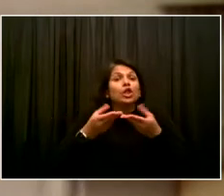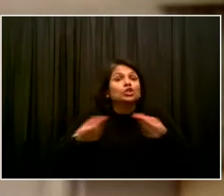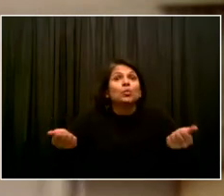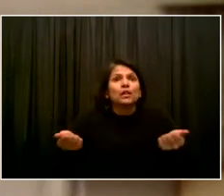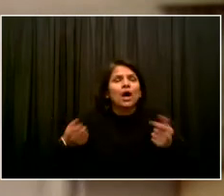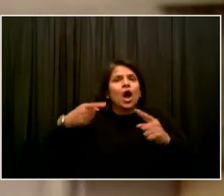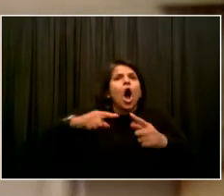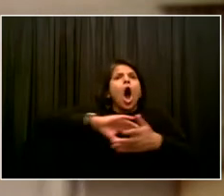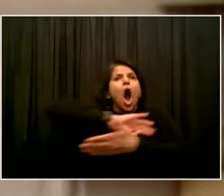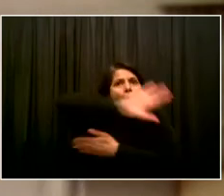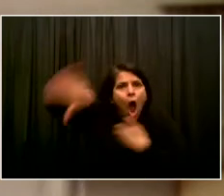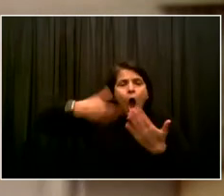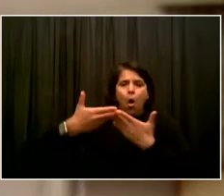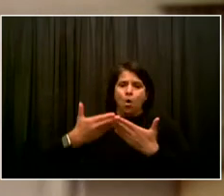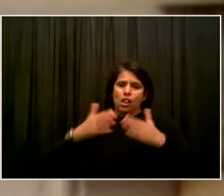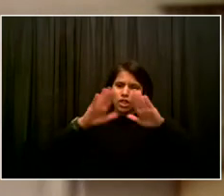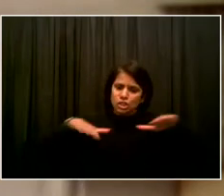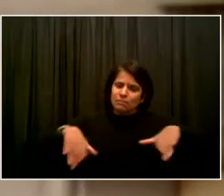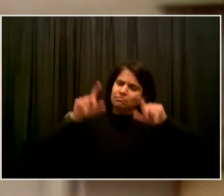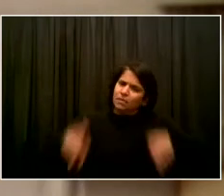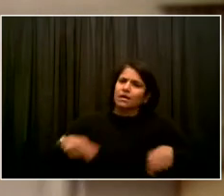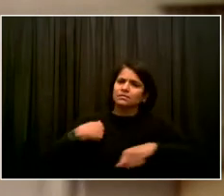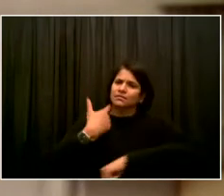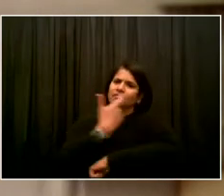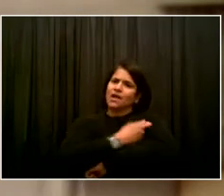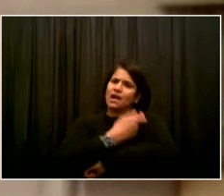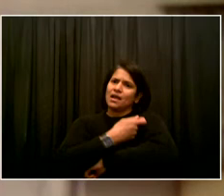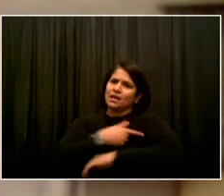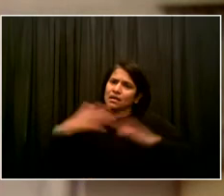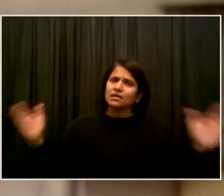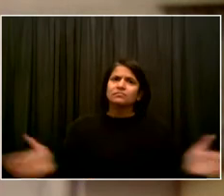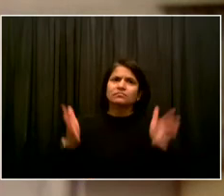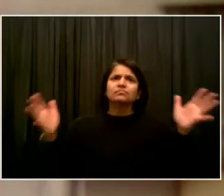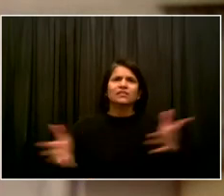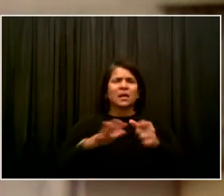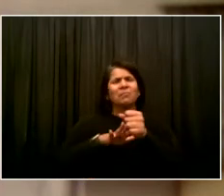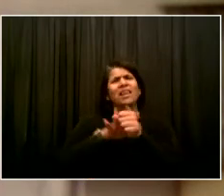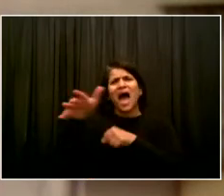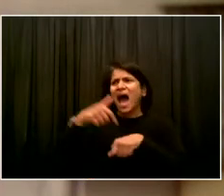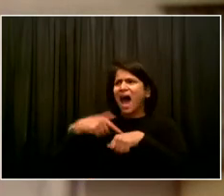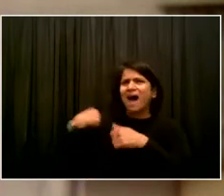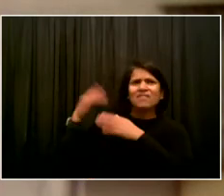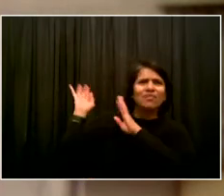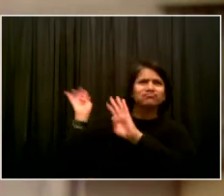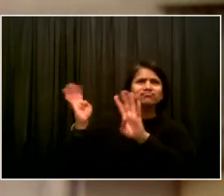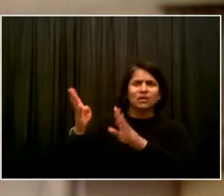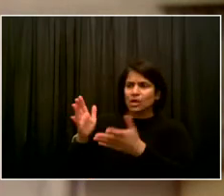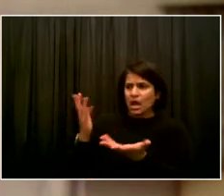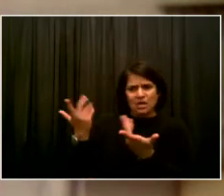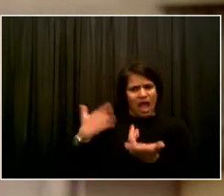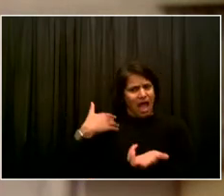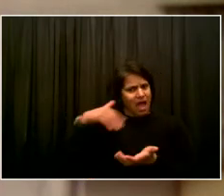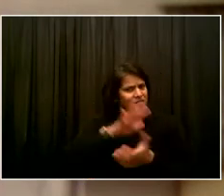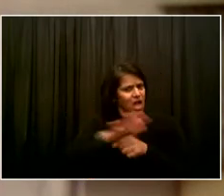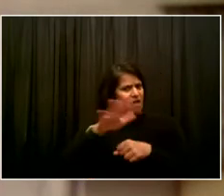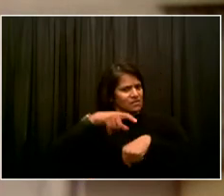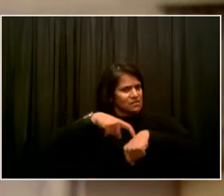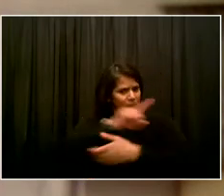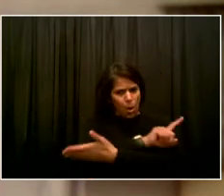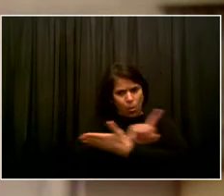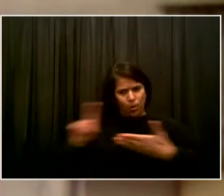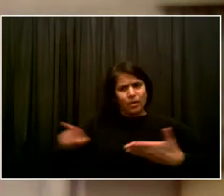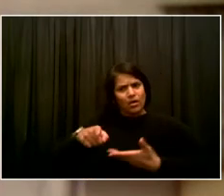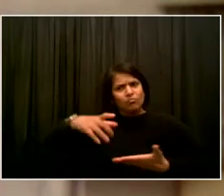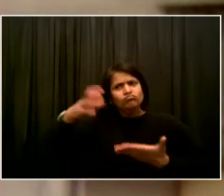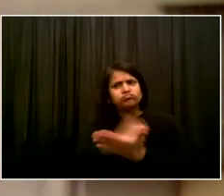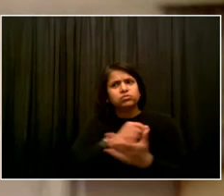have hundreds of thousands of kids who have been safely vaccinated already. So you're not the first. You need to